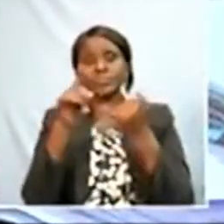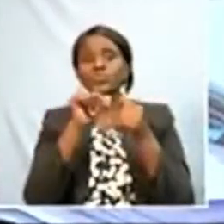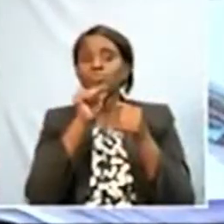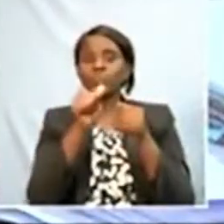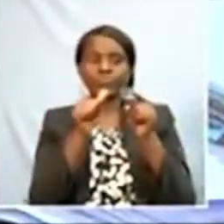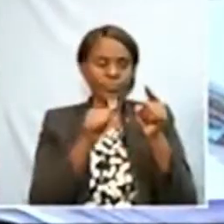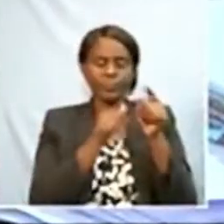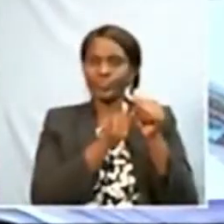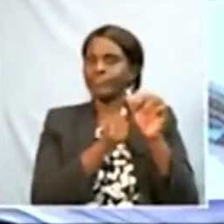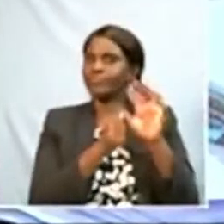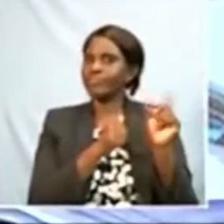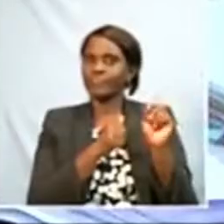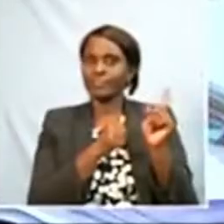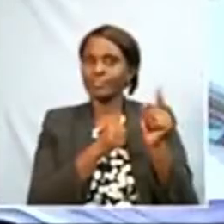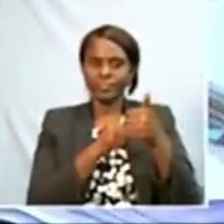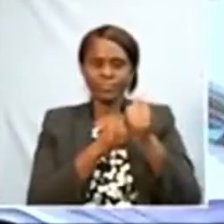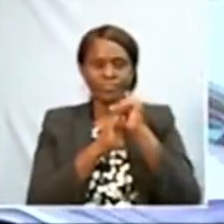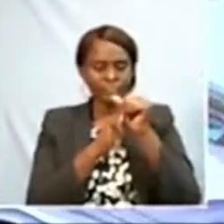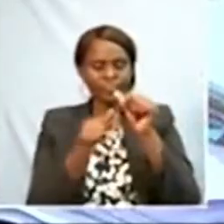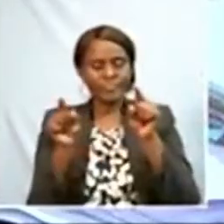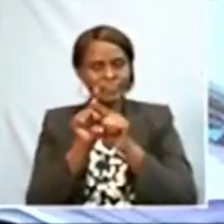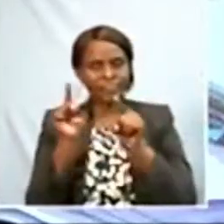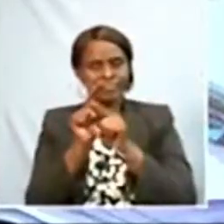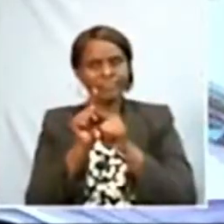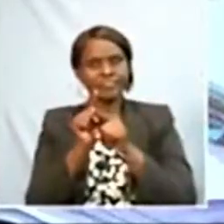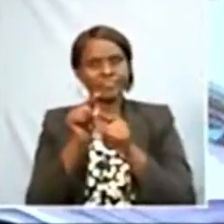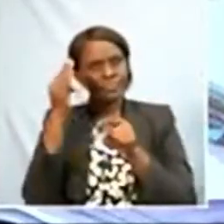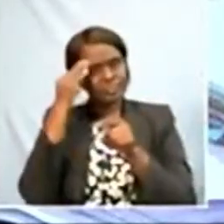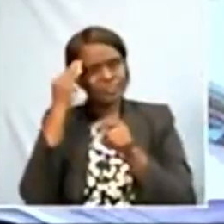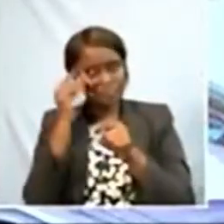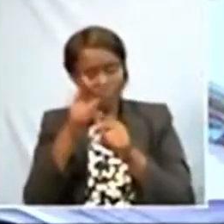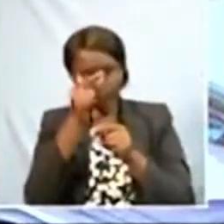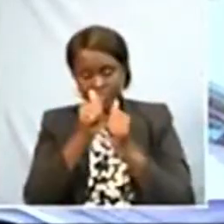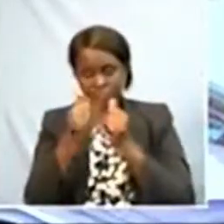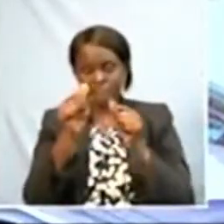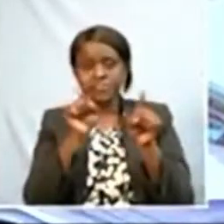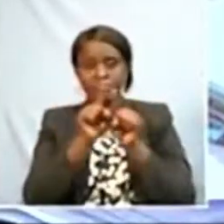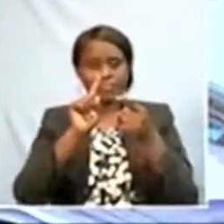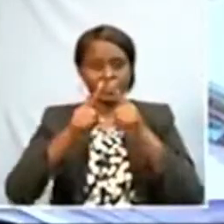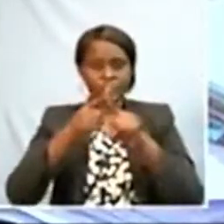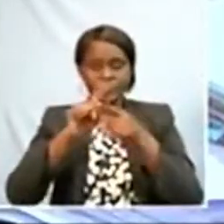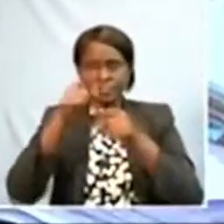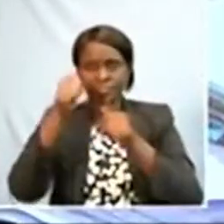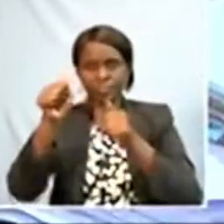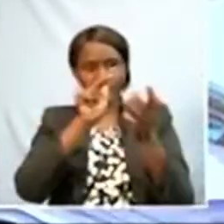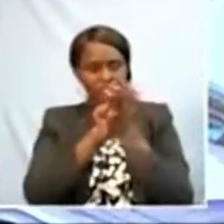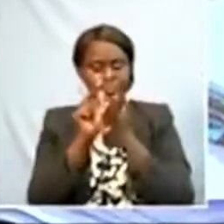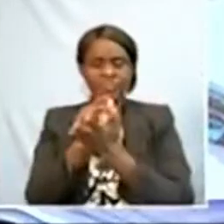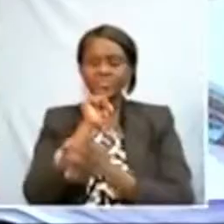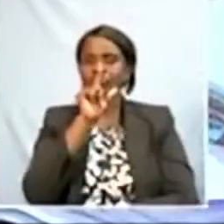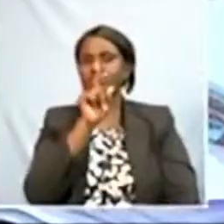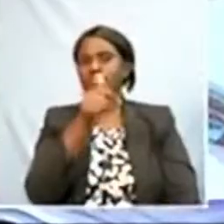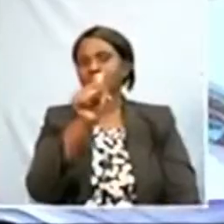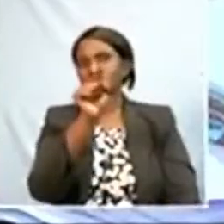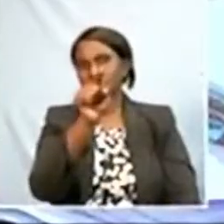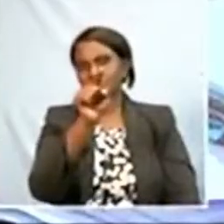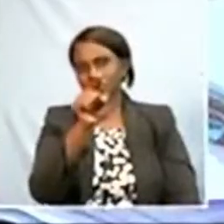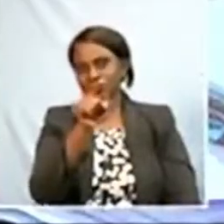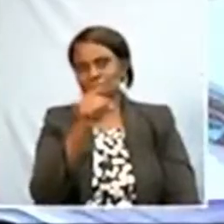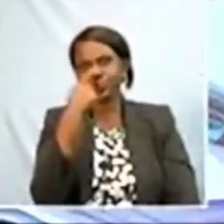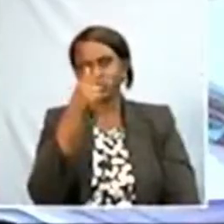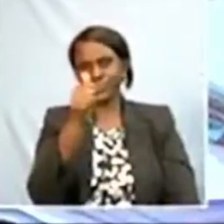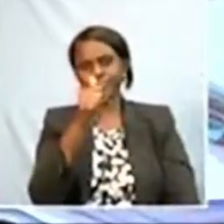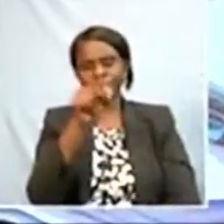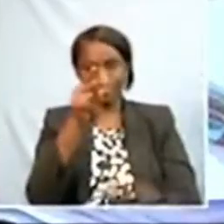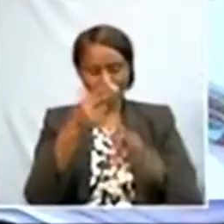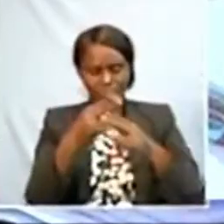this. You are an accomplice in this also. Because you also sign. It's not true that you, who is